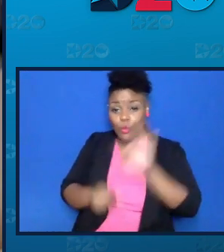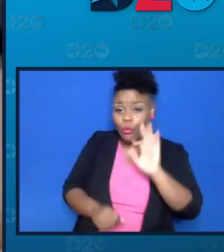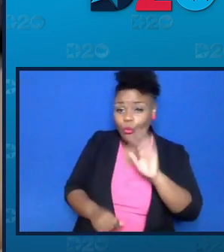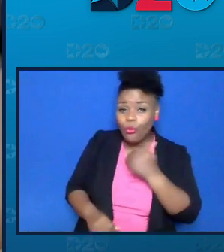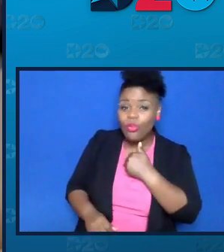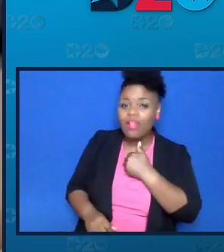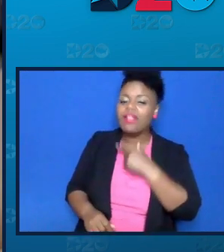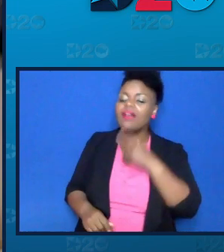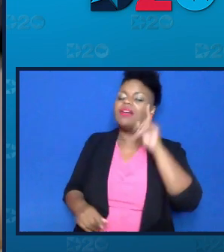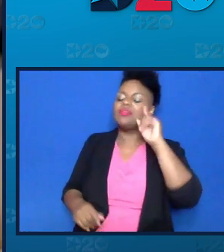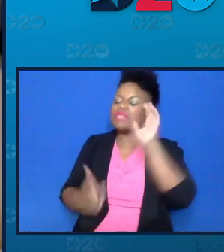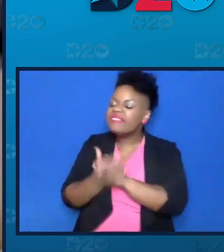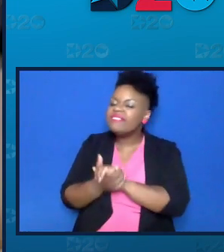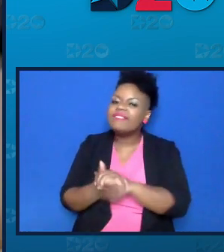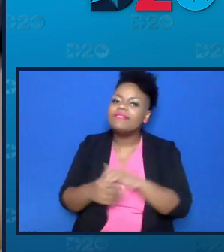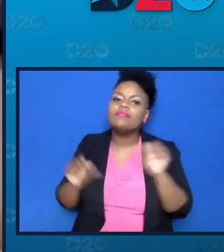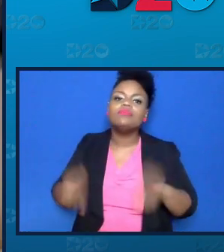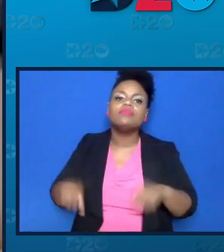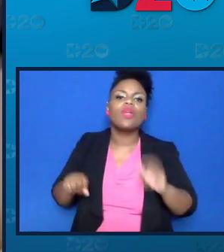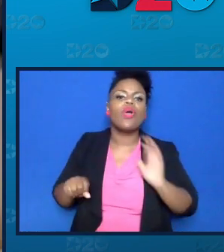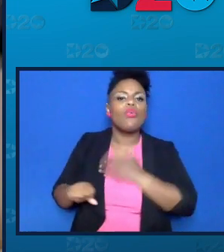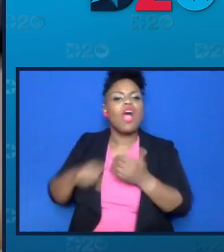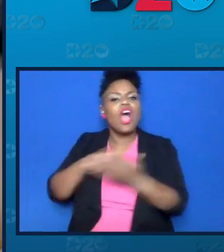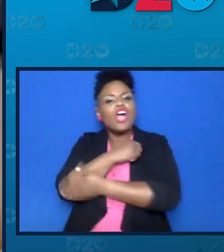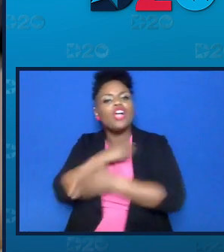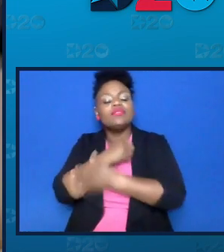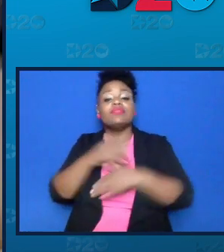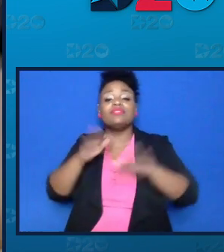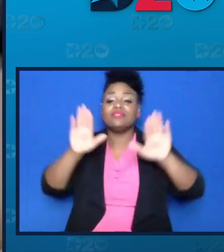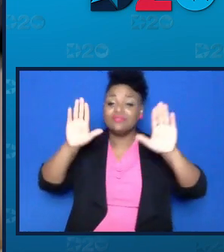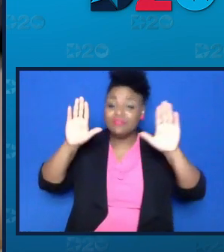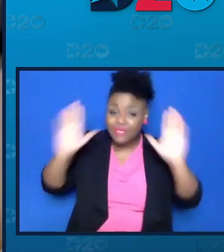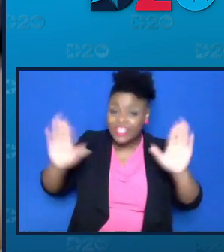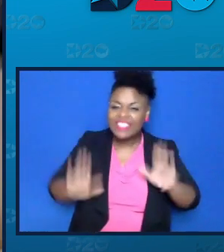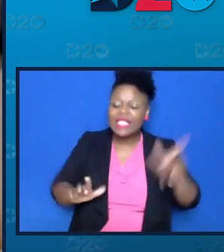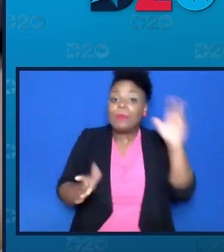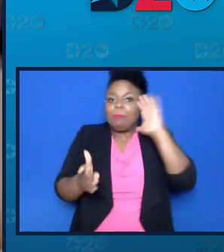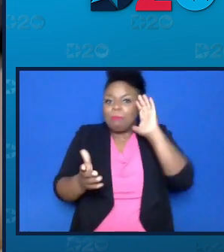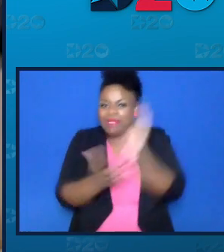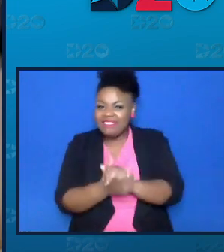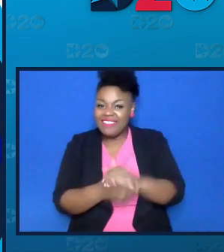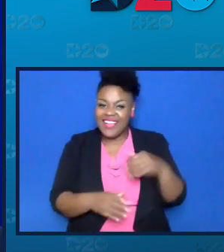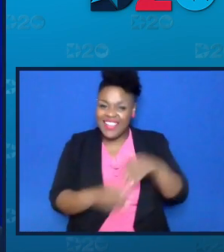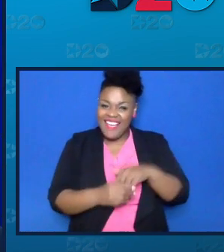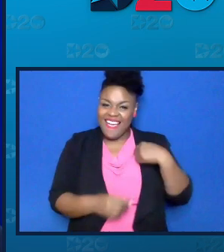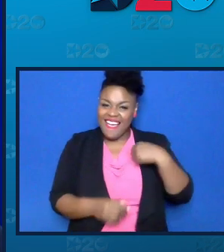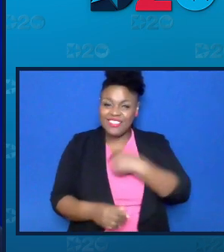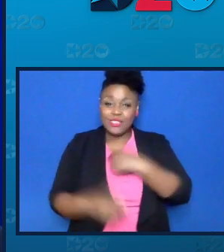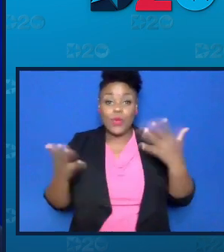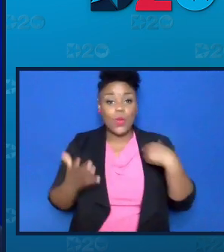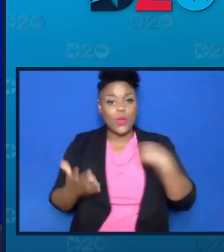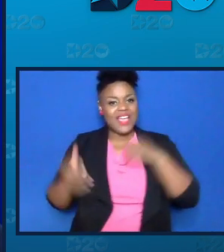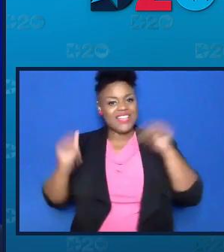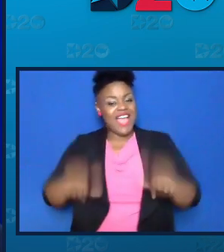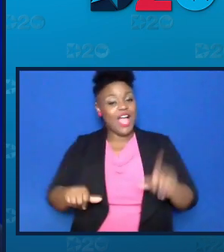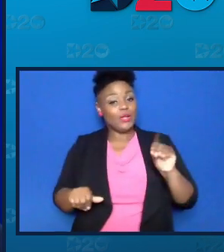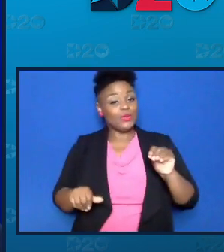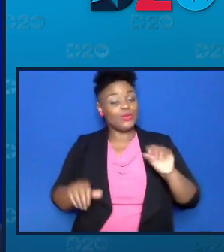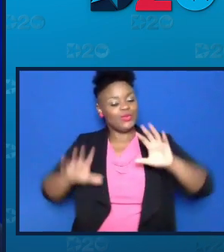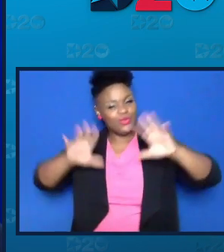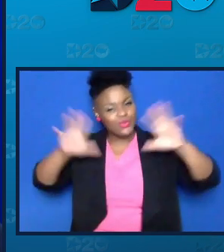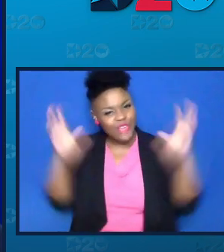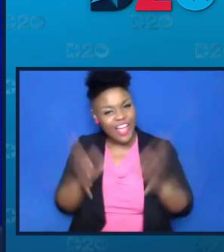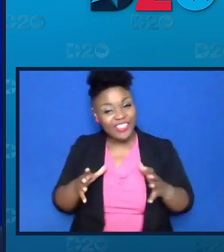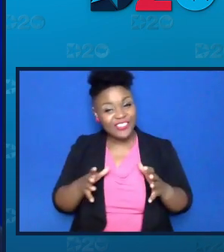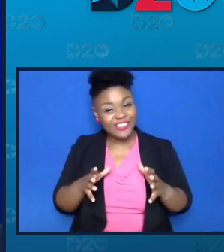country. He believes in us and in what we can do together. My question is, what is